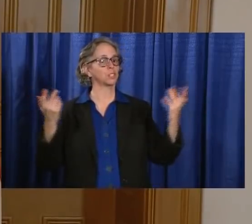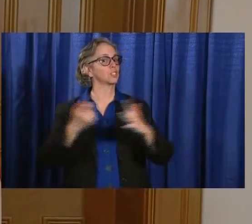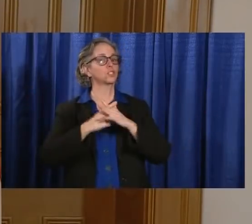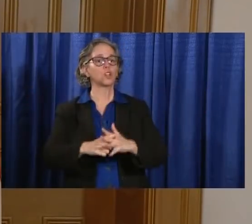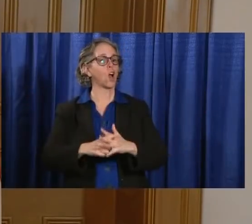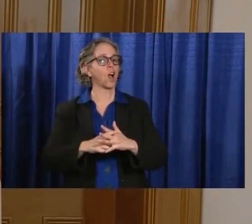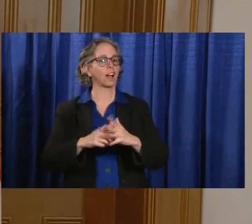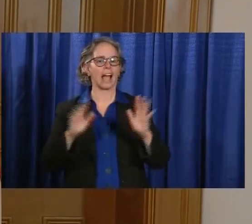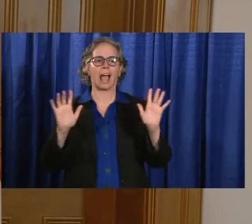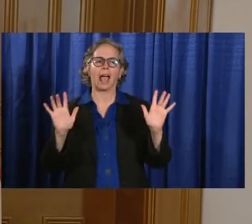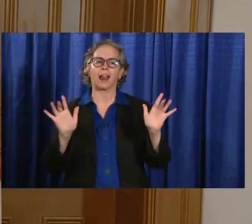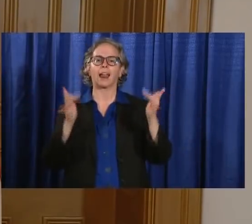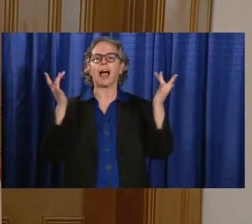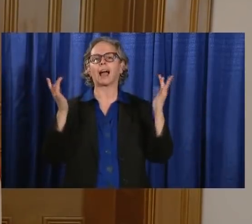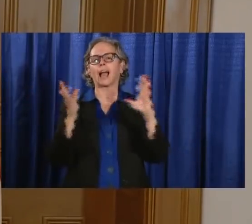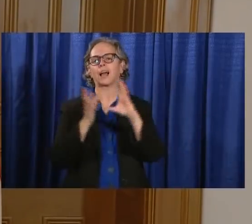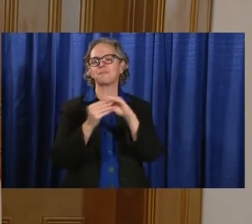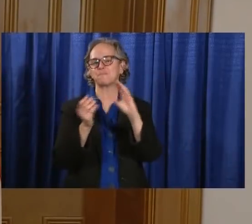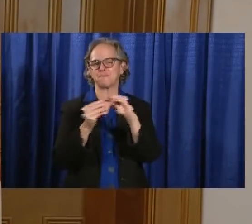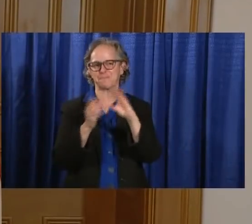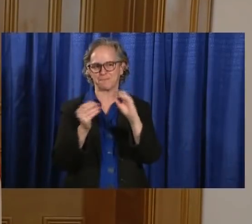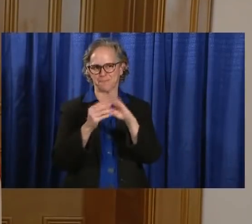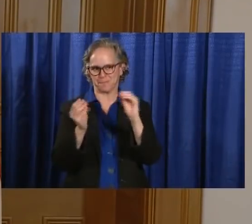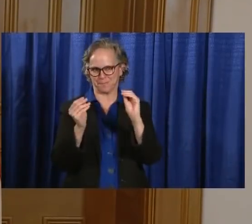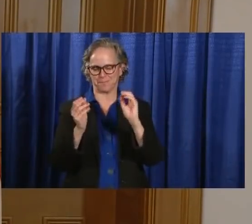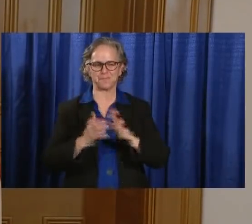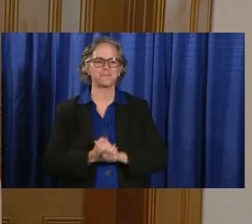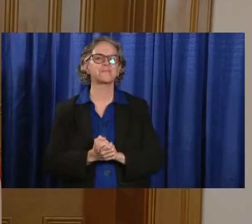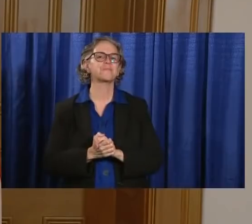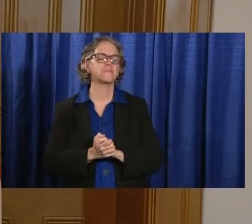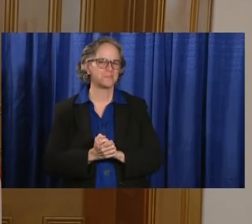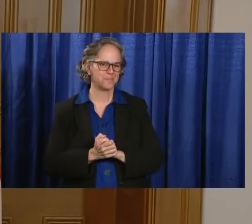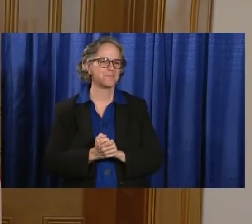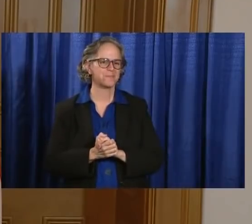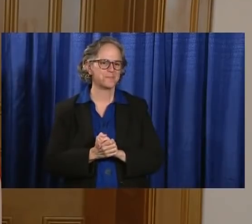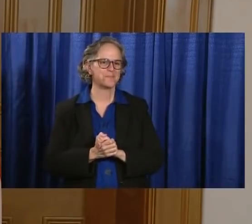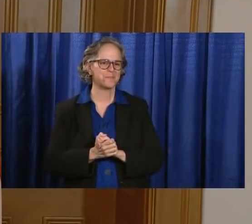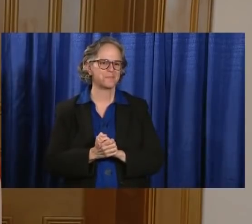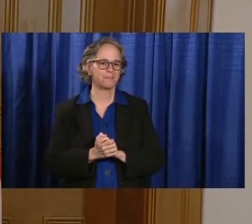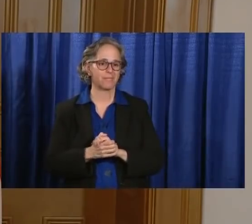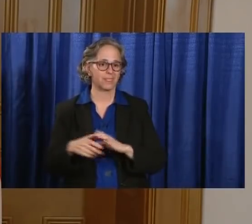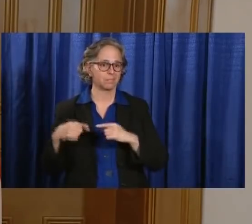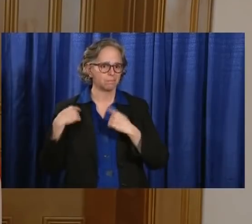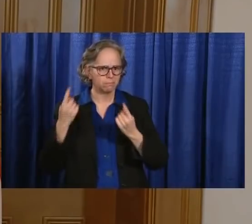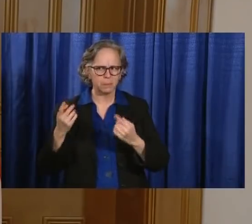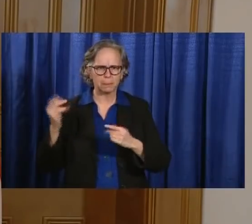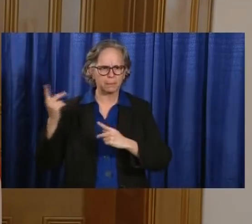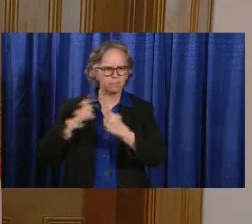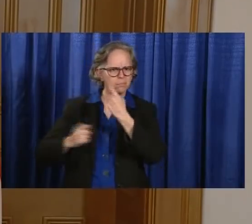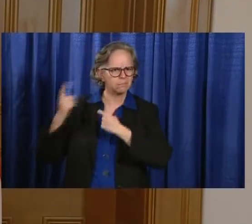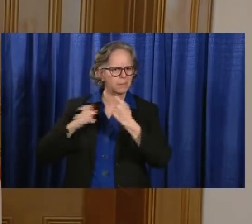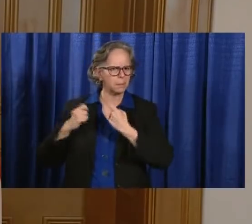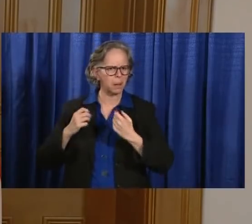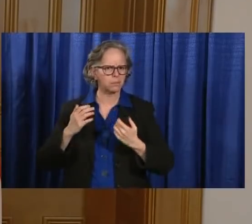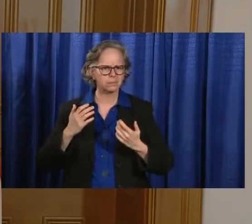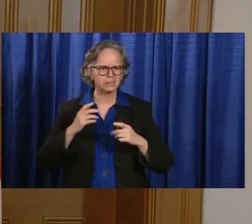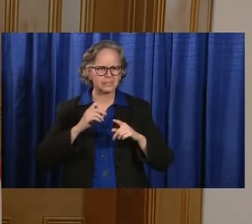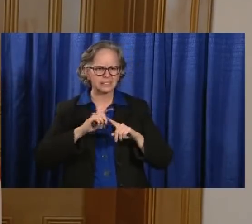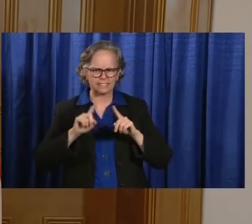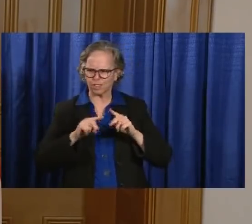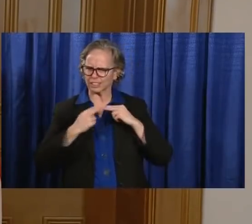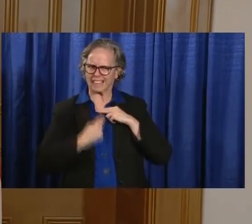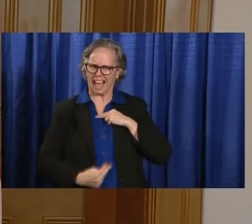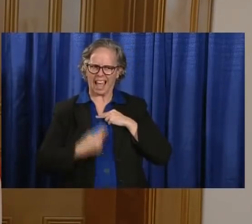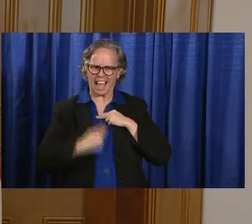lighter note. I've been receiving some questions about the different ties I'm wearing, and I'm